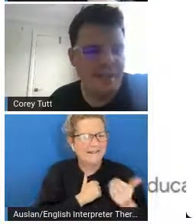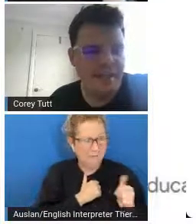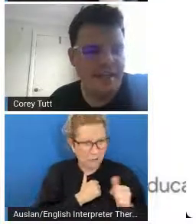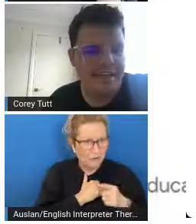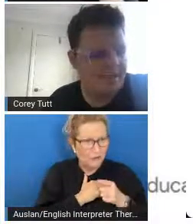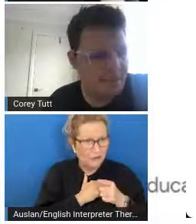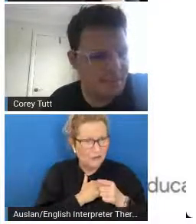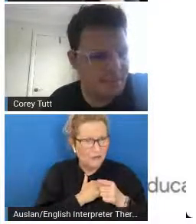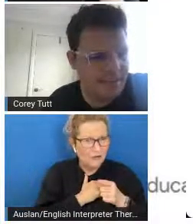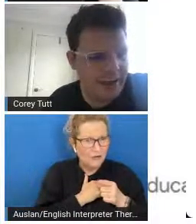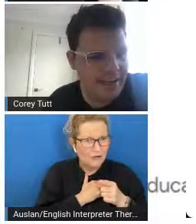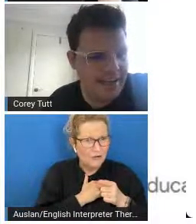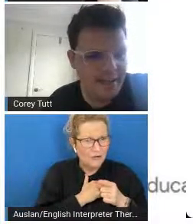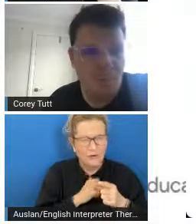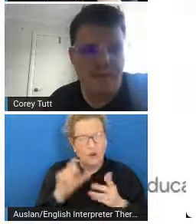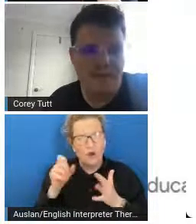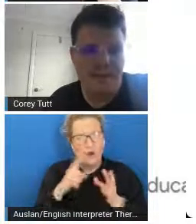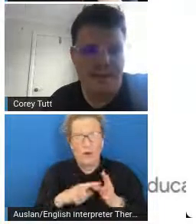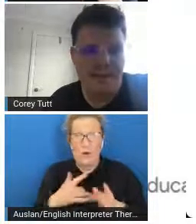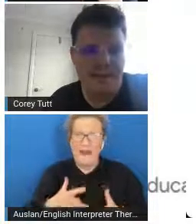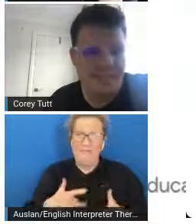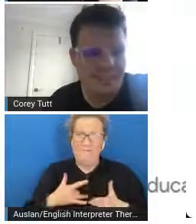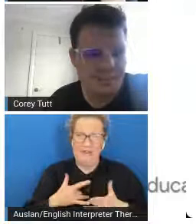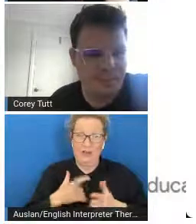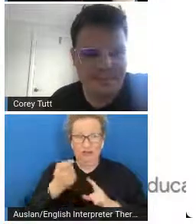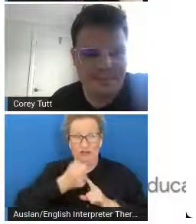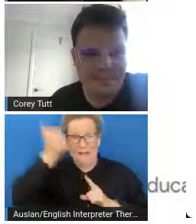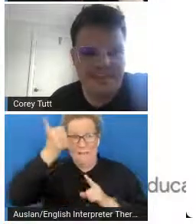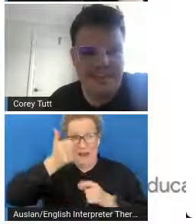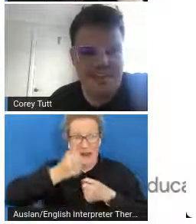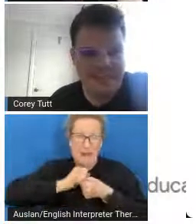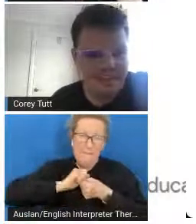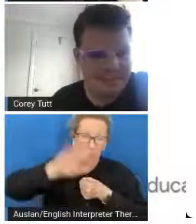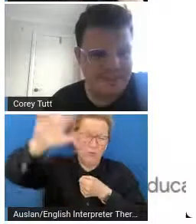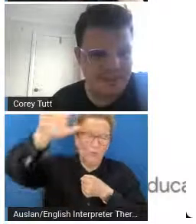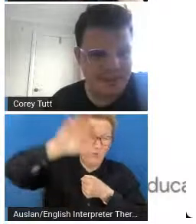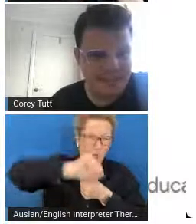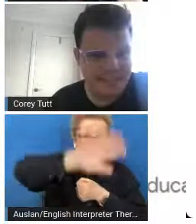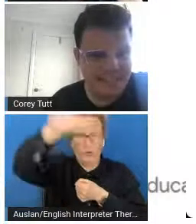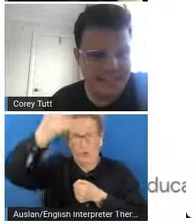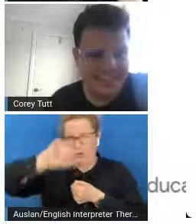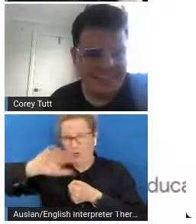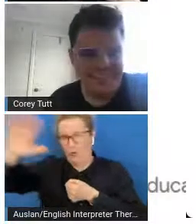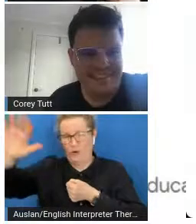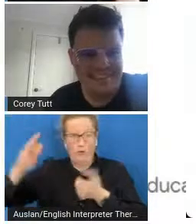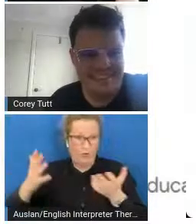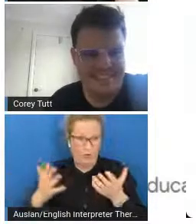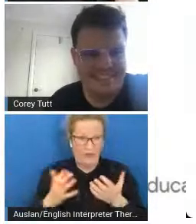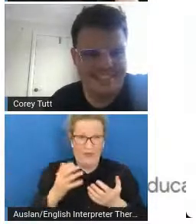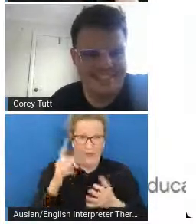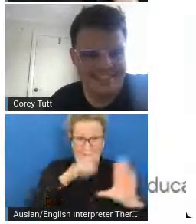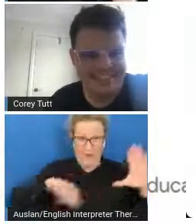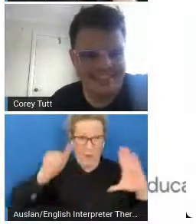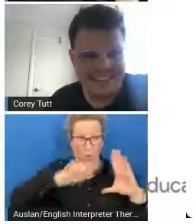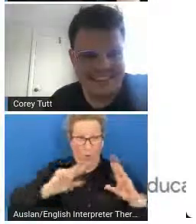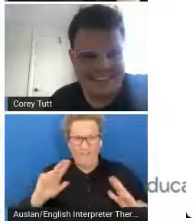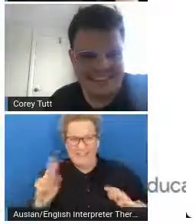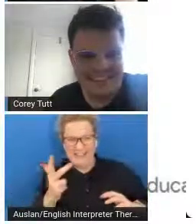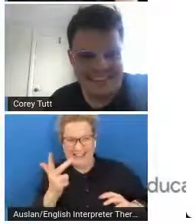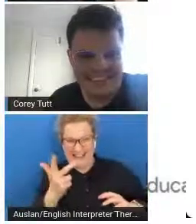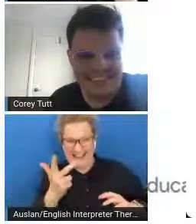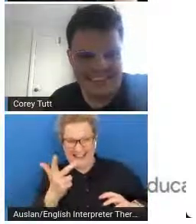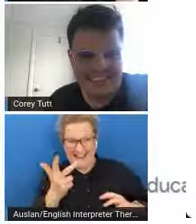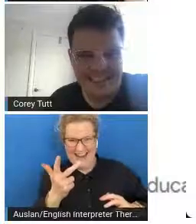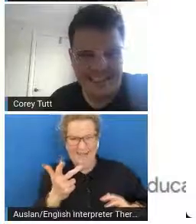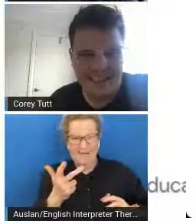that champagne has been sprayed all over with these winners because this is the Wheel of Deadly. It is a Wheel of Deadly. So what actually